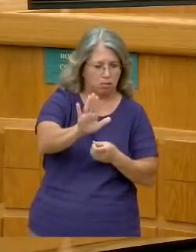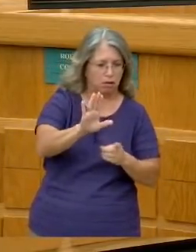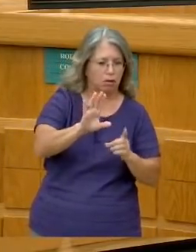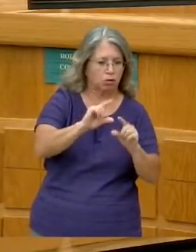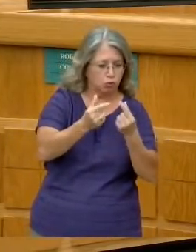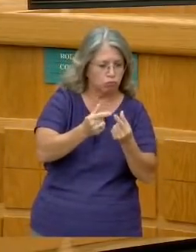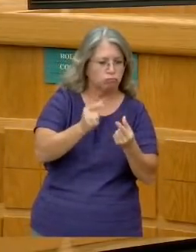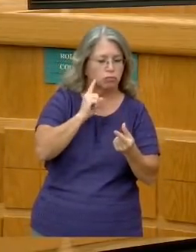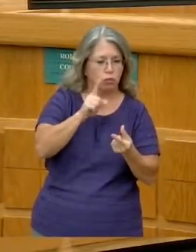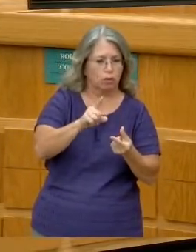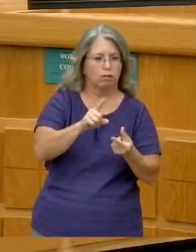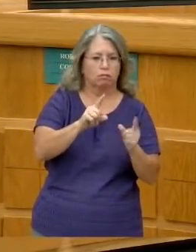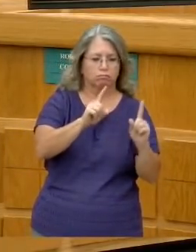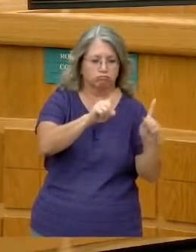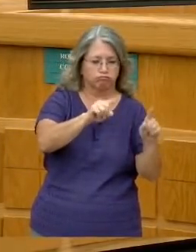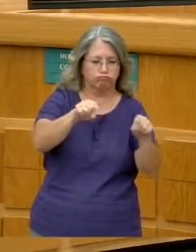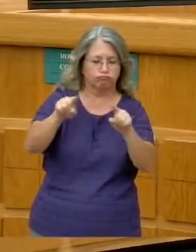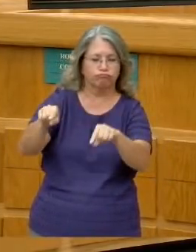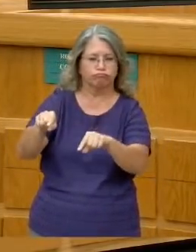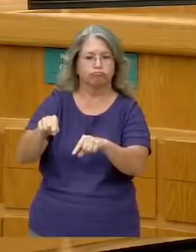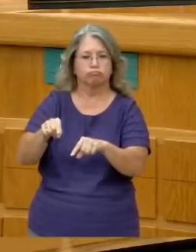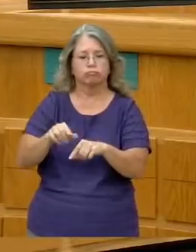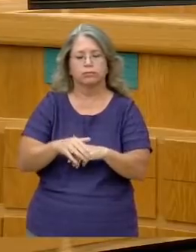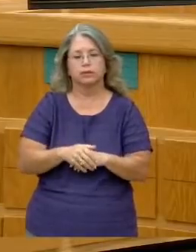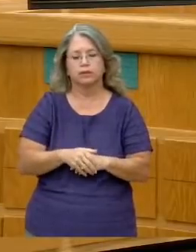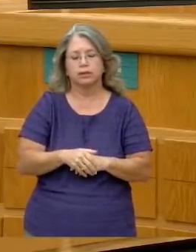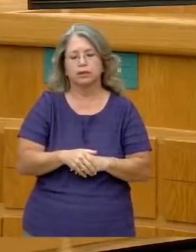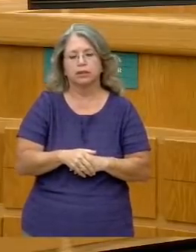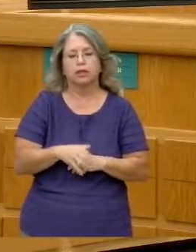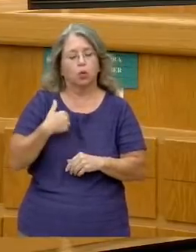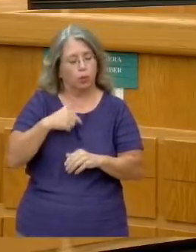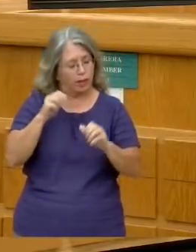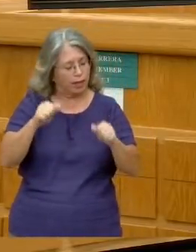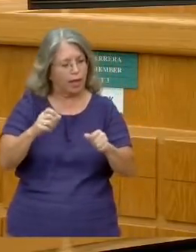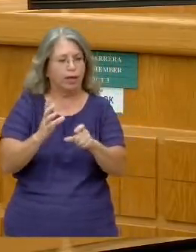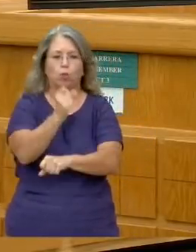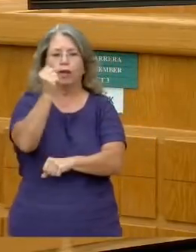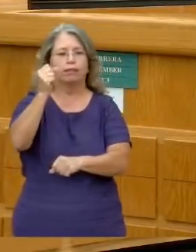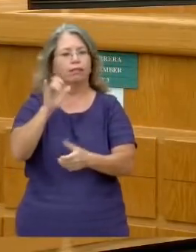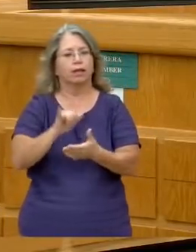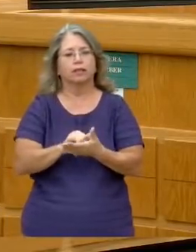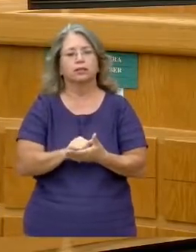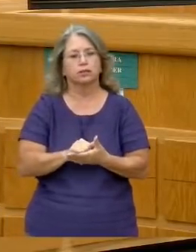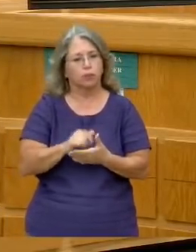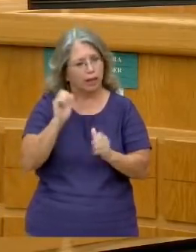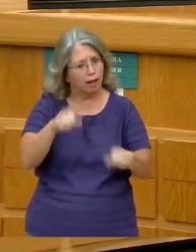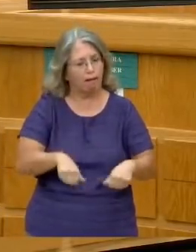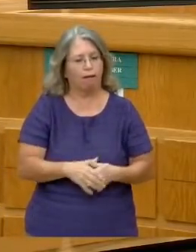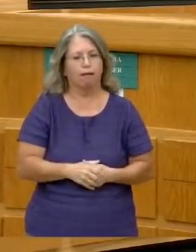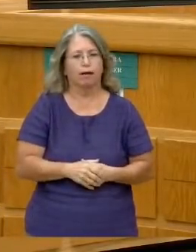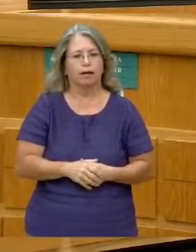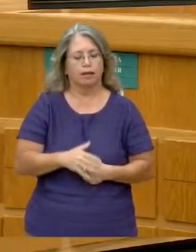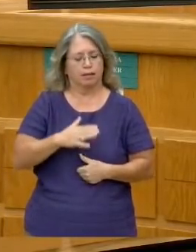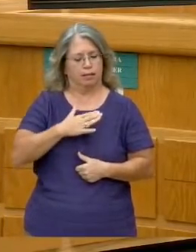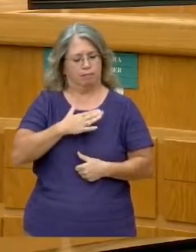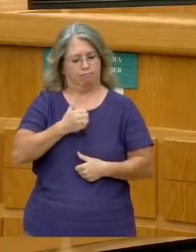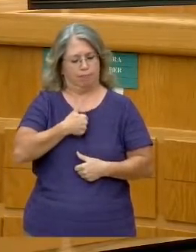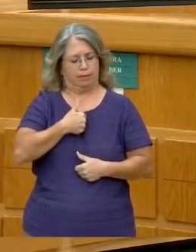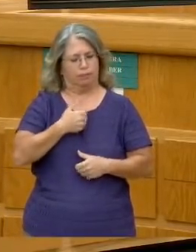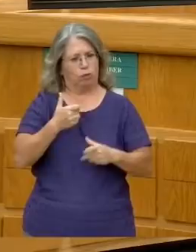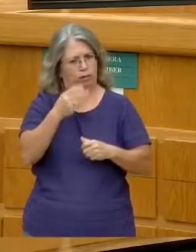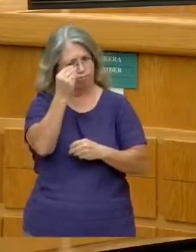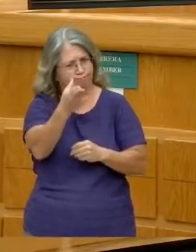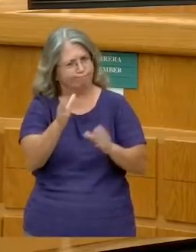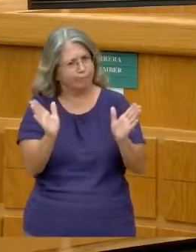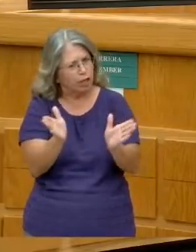be coming by on our thank you tour. But we can win this. And then on a personal note, let me encourage people, while